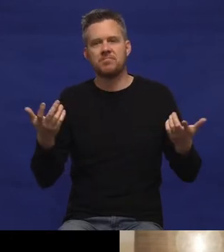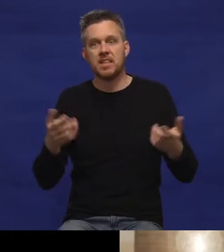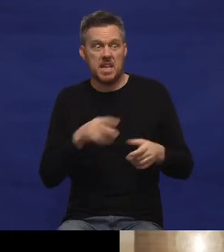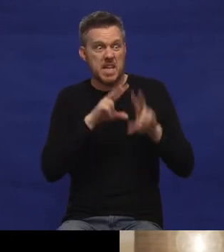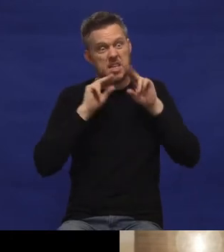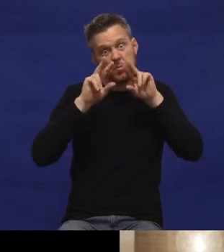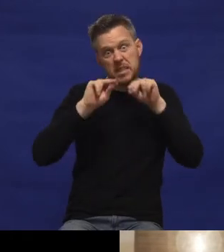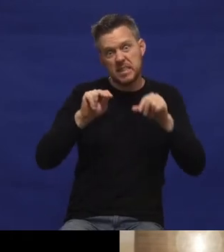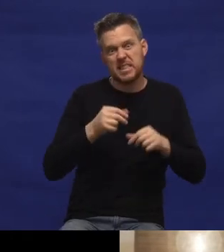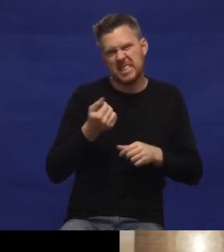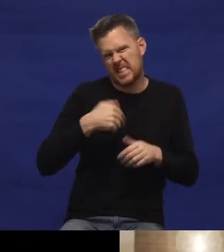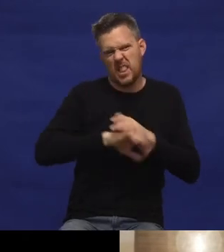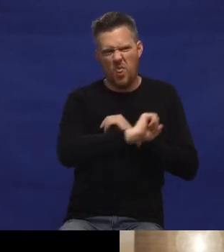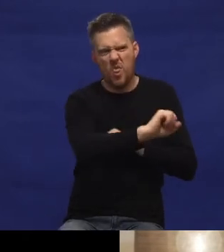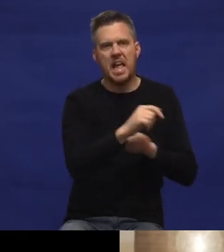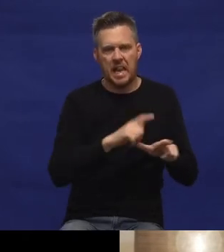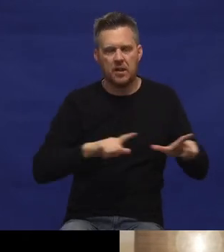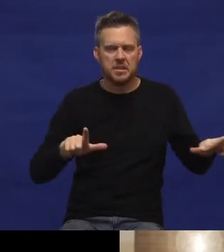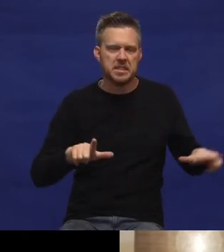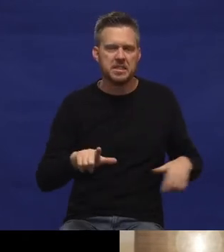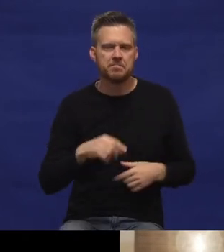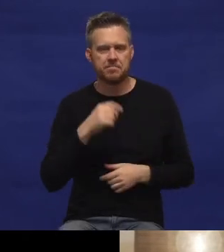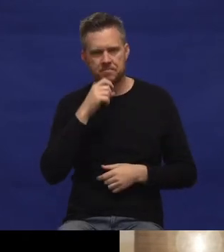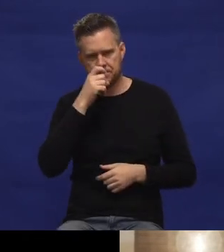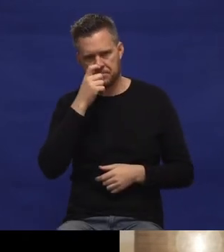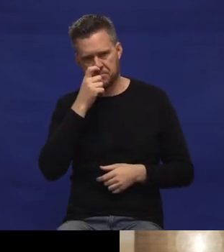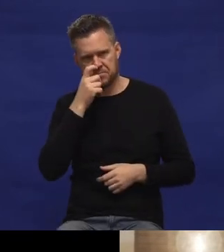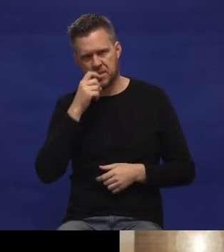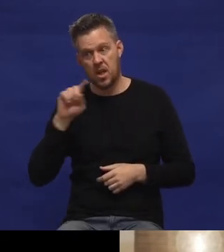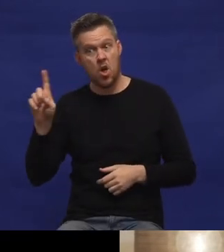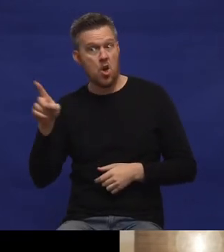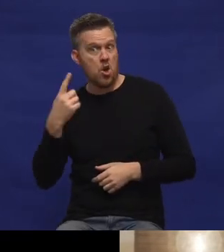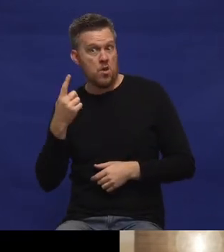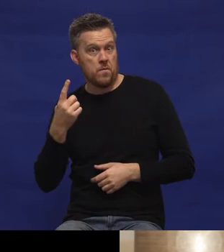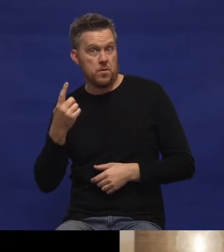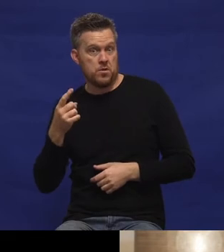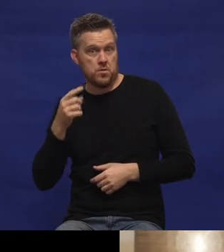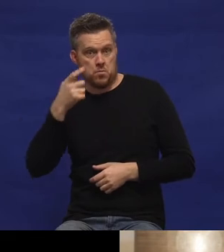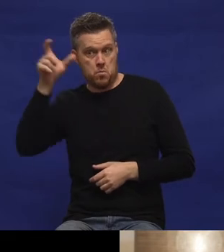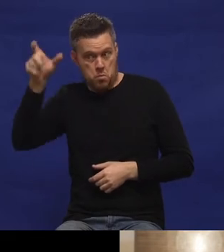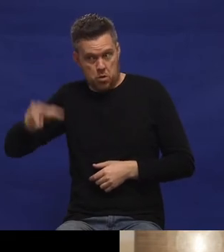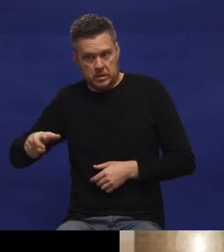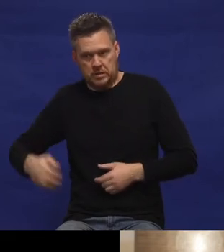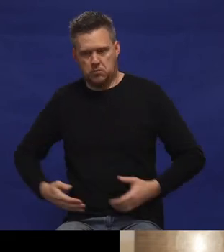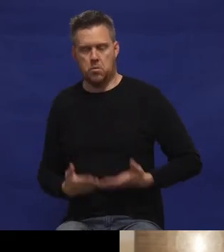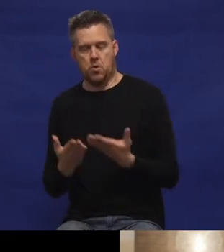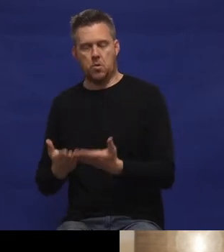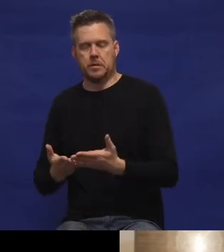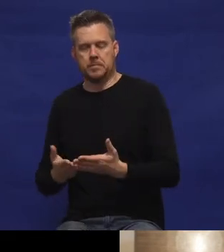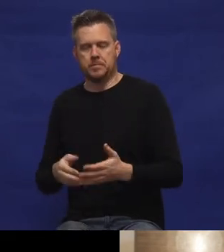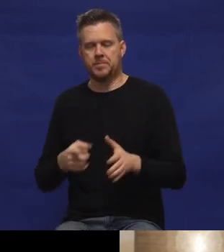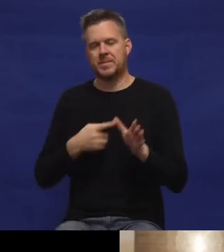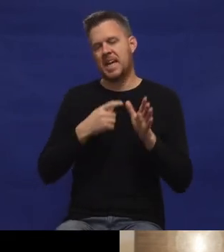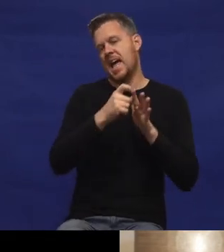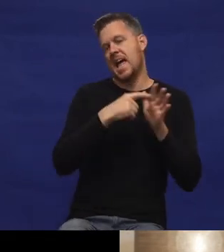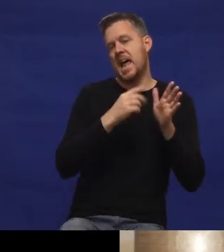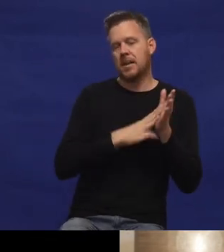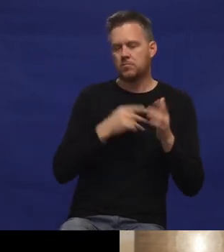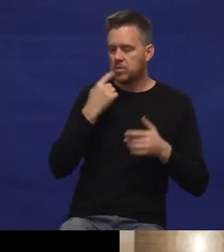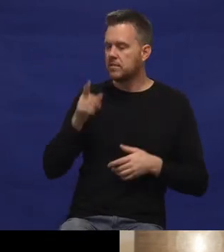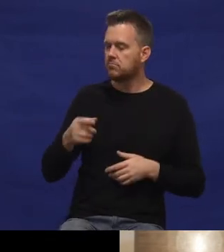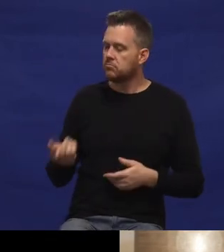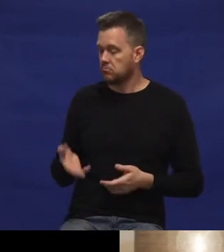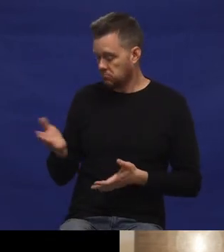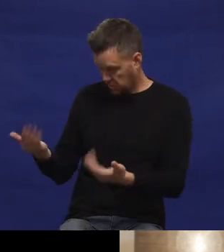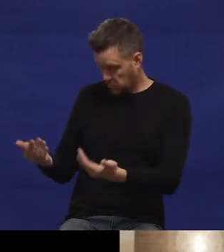like they speak in the animal language. And so when the first child was born, Adam must have said, all right, get